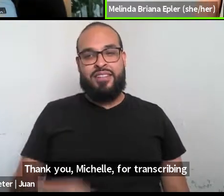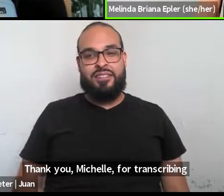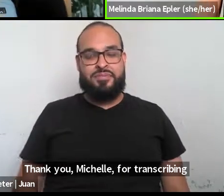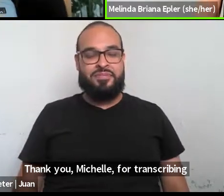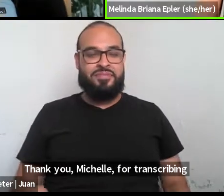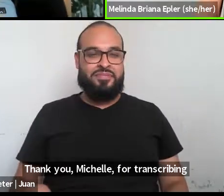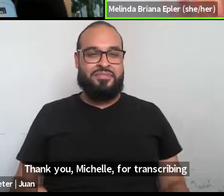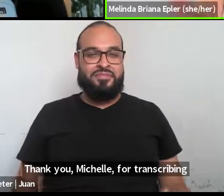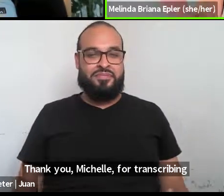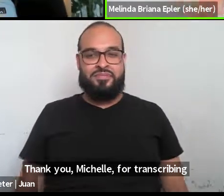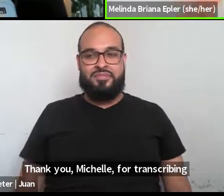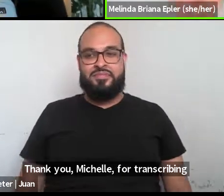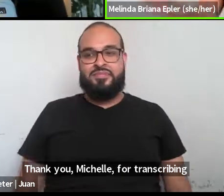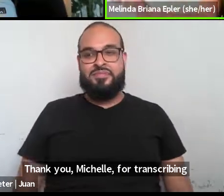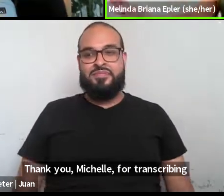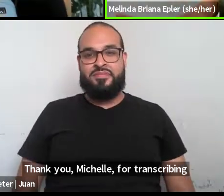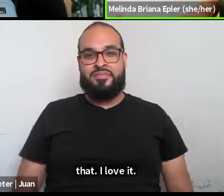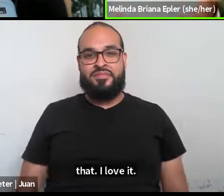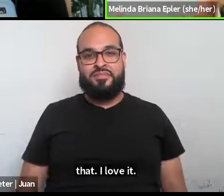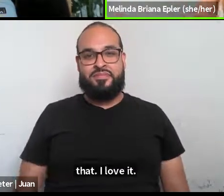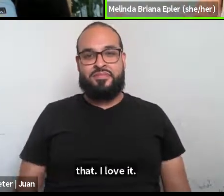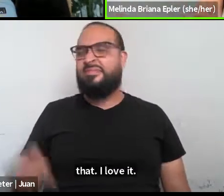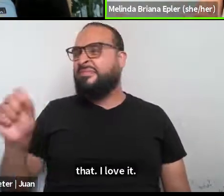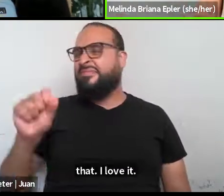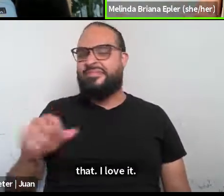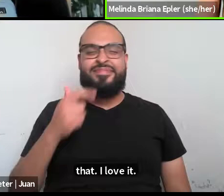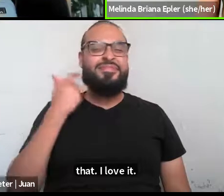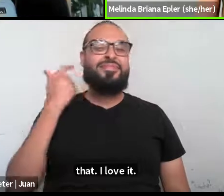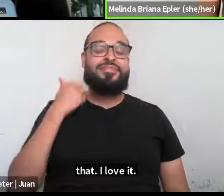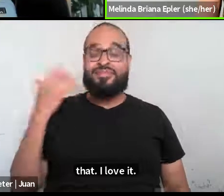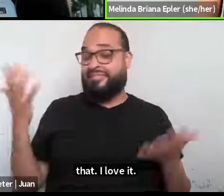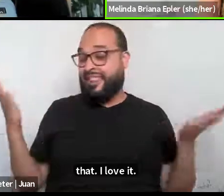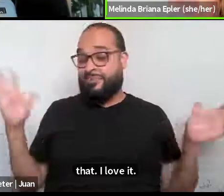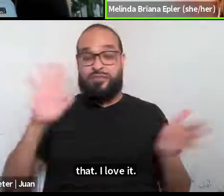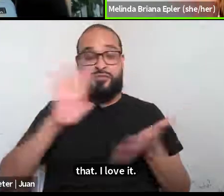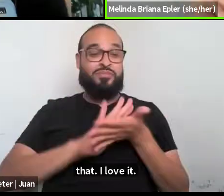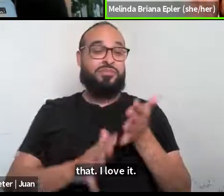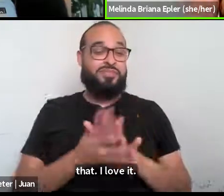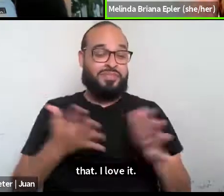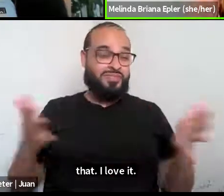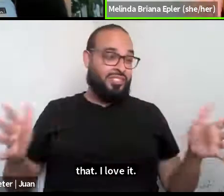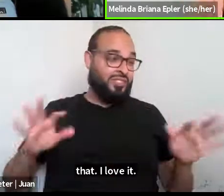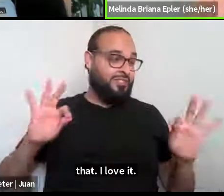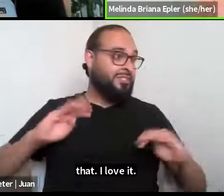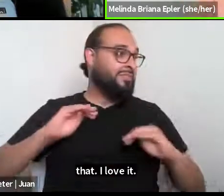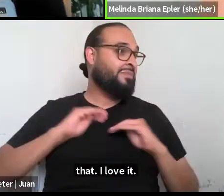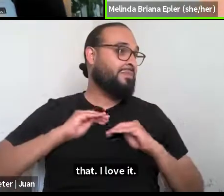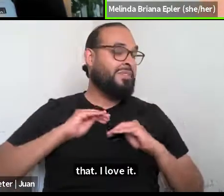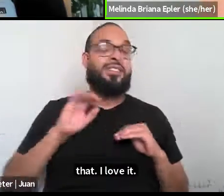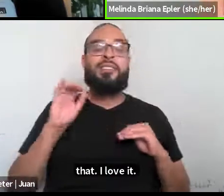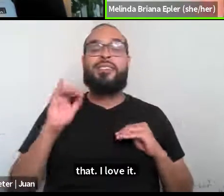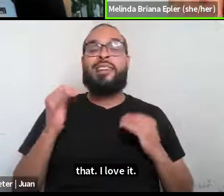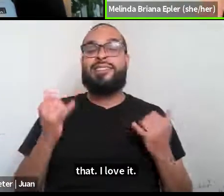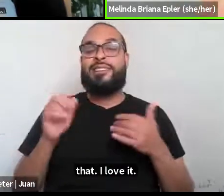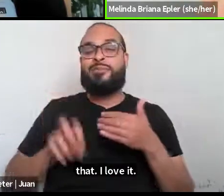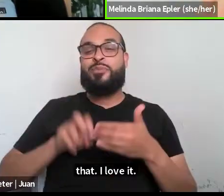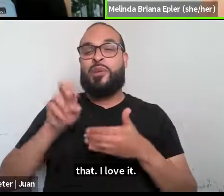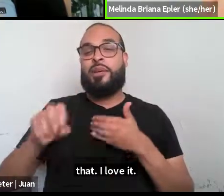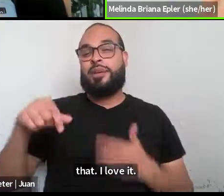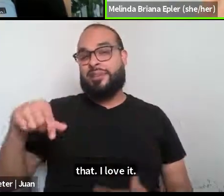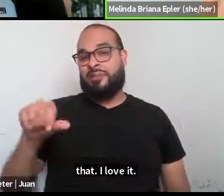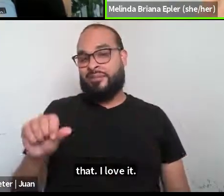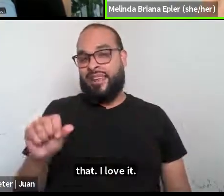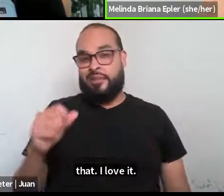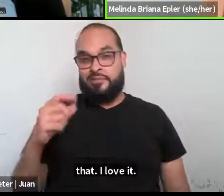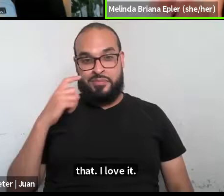Yeah. That that did it for me. I love it. We are going to jump to Q&A. I see